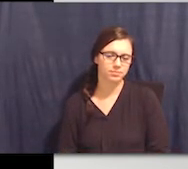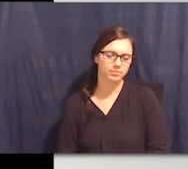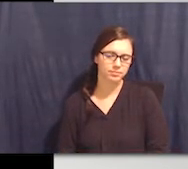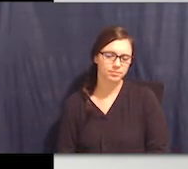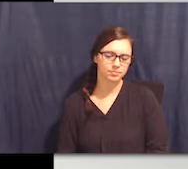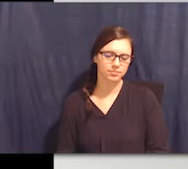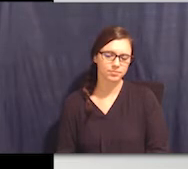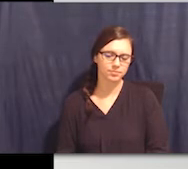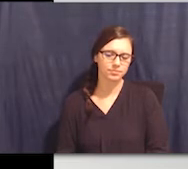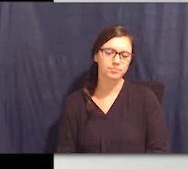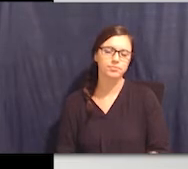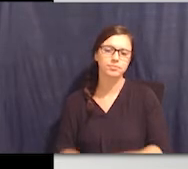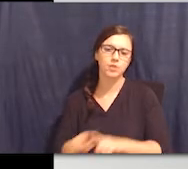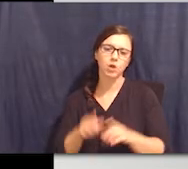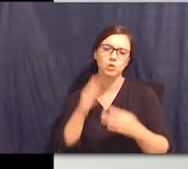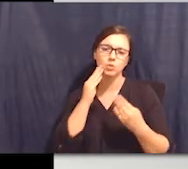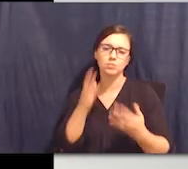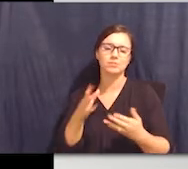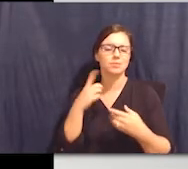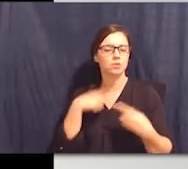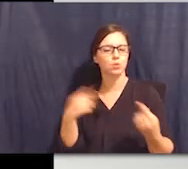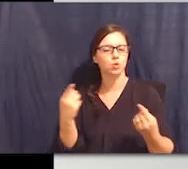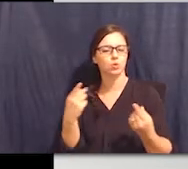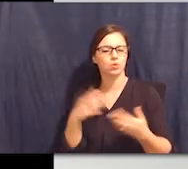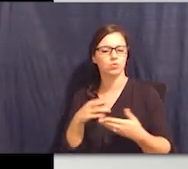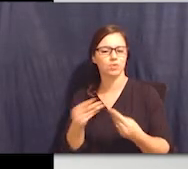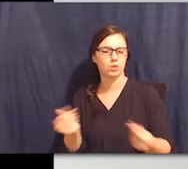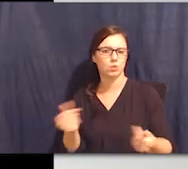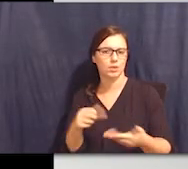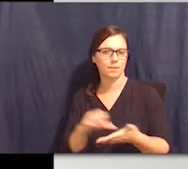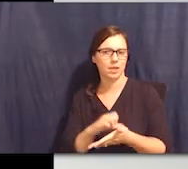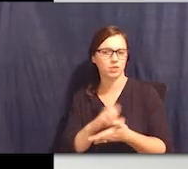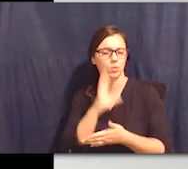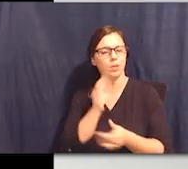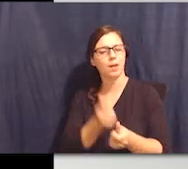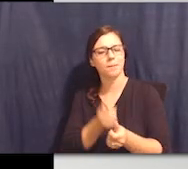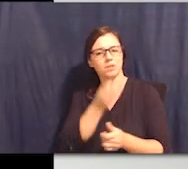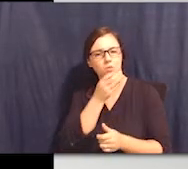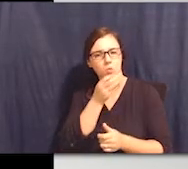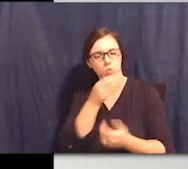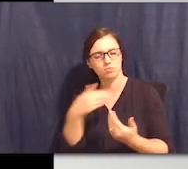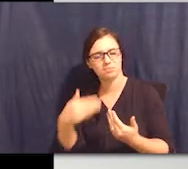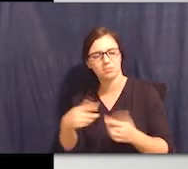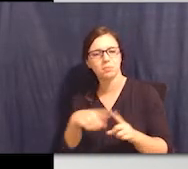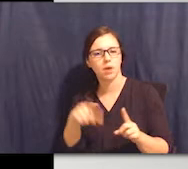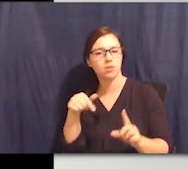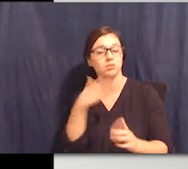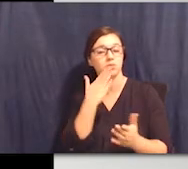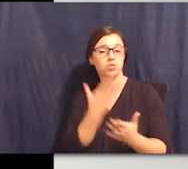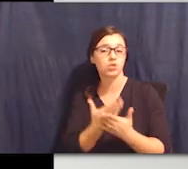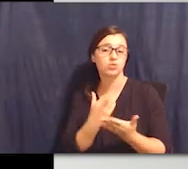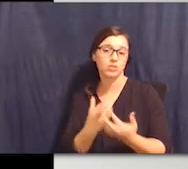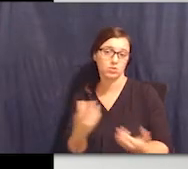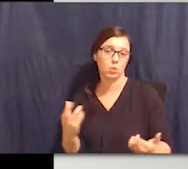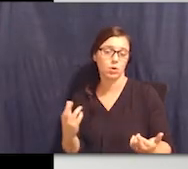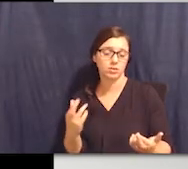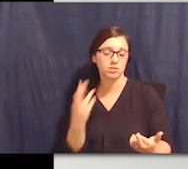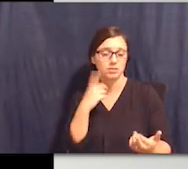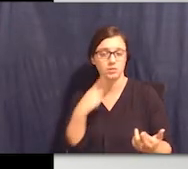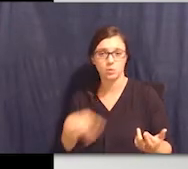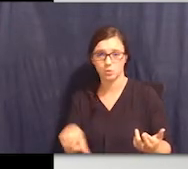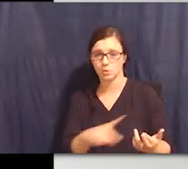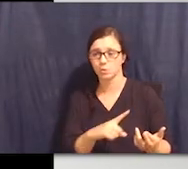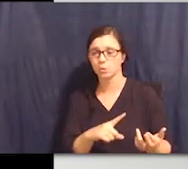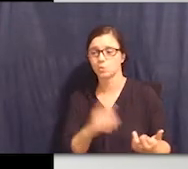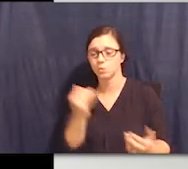So also wanted to share our dispute resolution page. We'll be updating, we'll be doing some updates in the near future, but this is a really good resource for